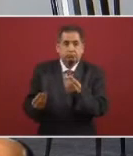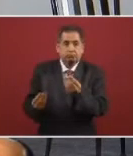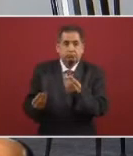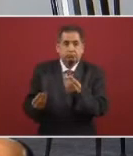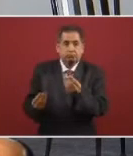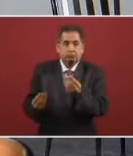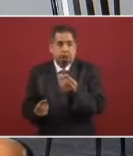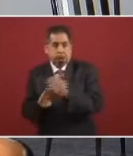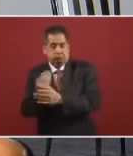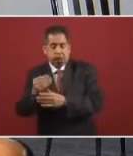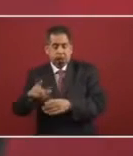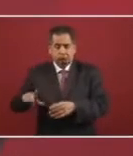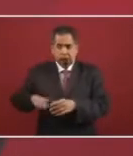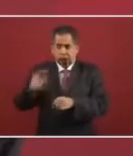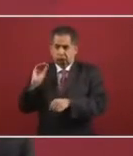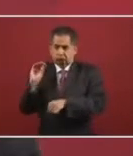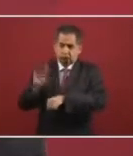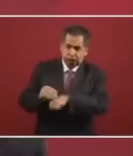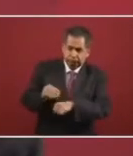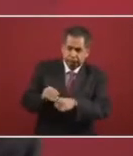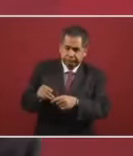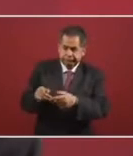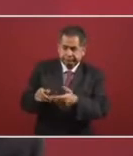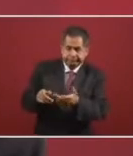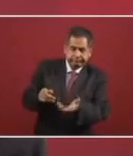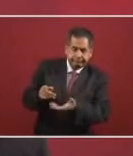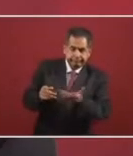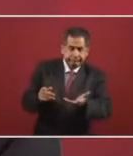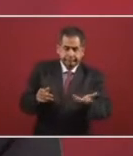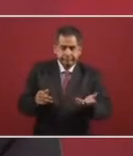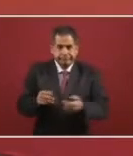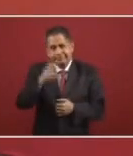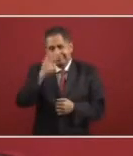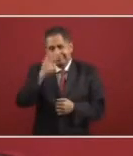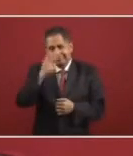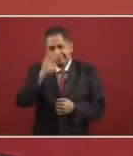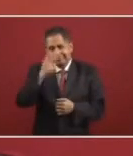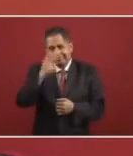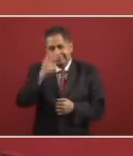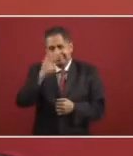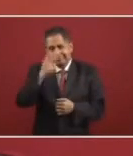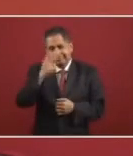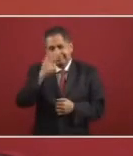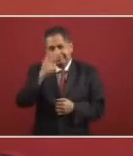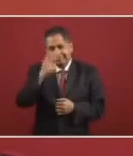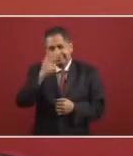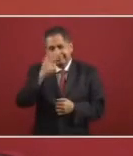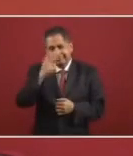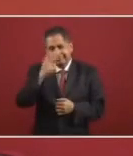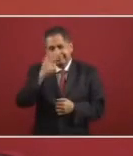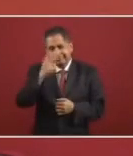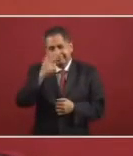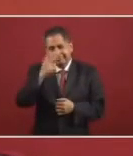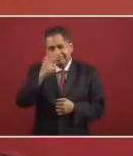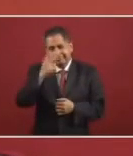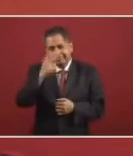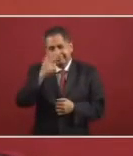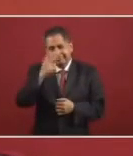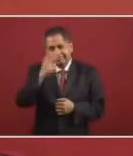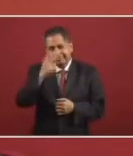configure itself. Porque como ustedes saben, se dieron no solo la renuncia al presidente. Because as you know, they did not